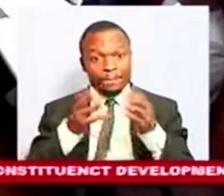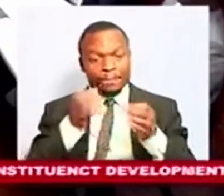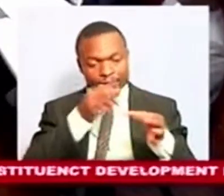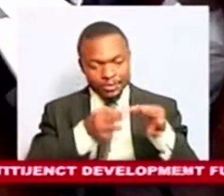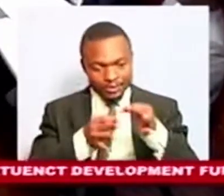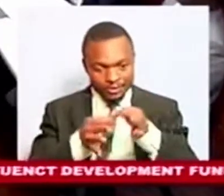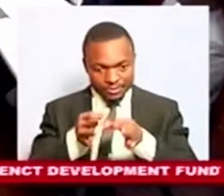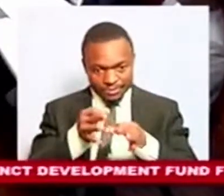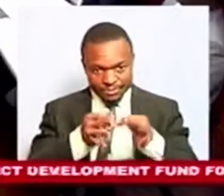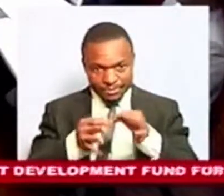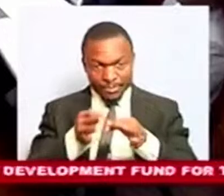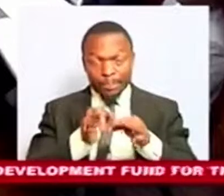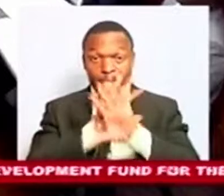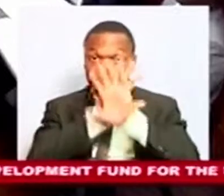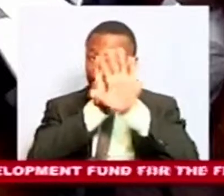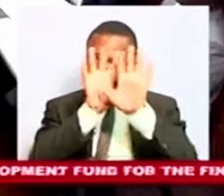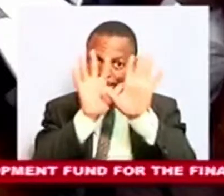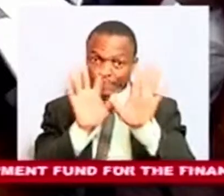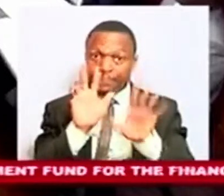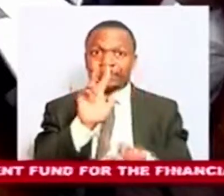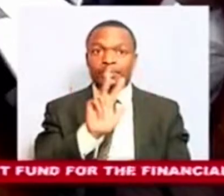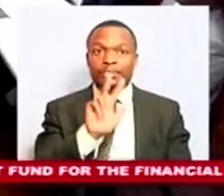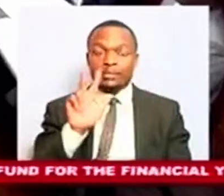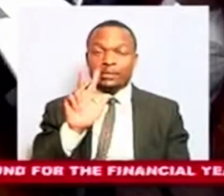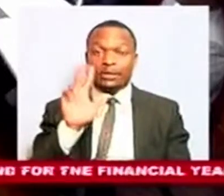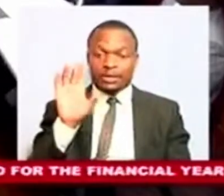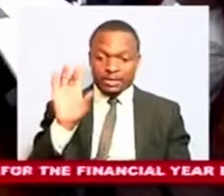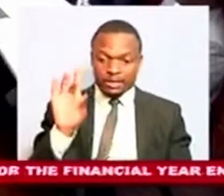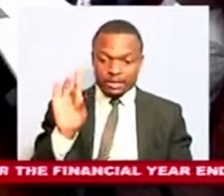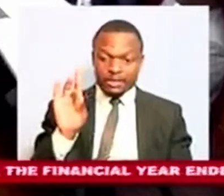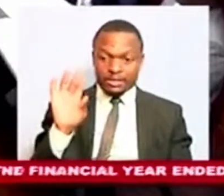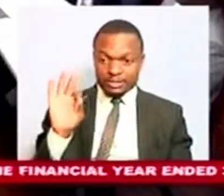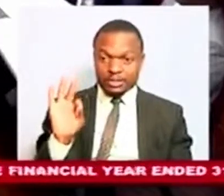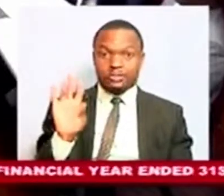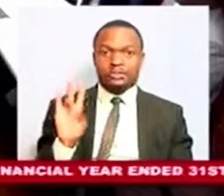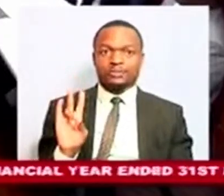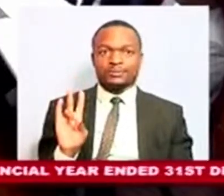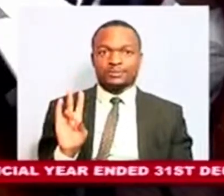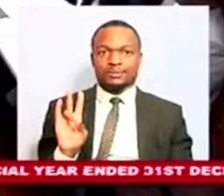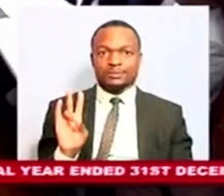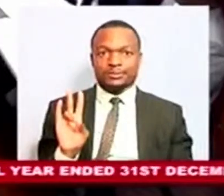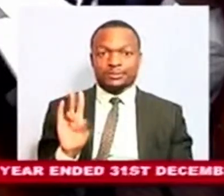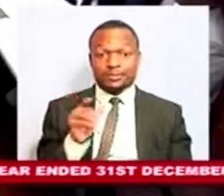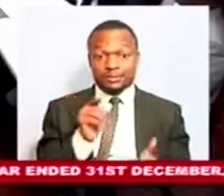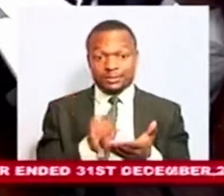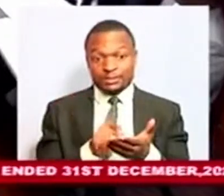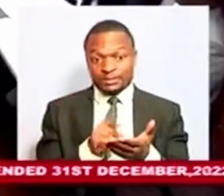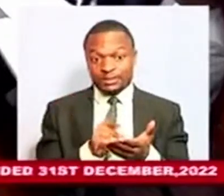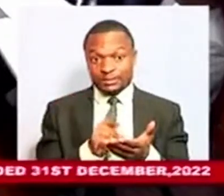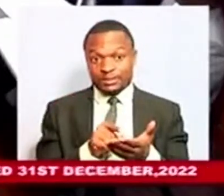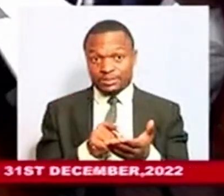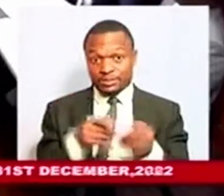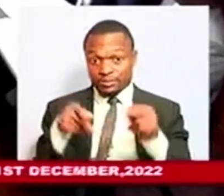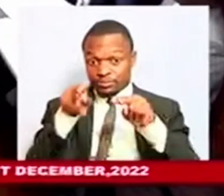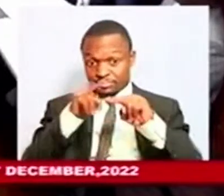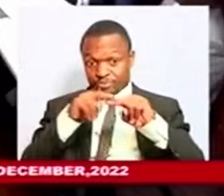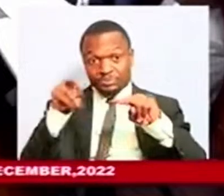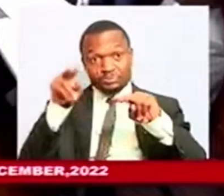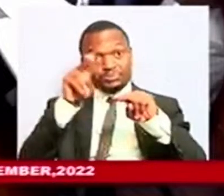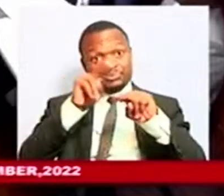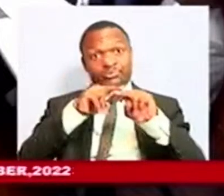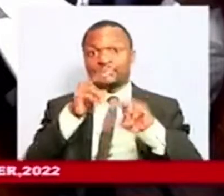on the 33,897. Actually, this is the cumulative amount. It's not